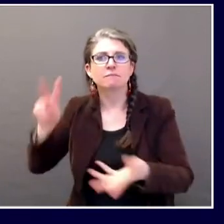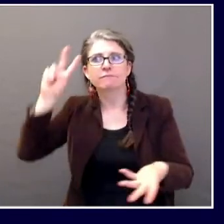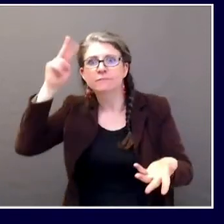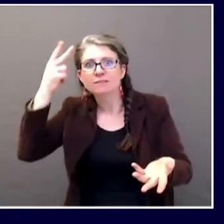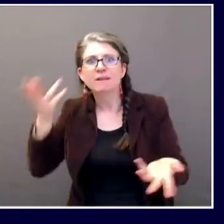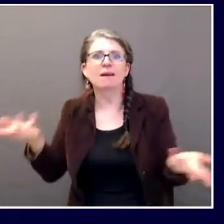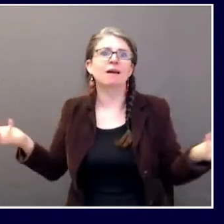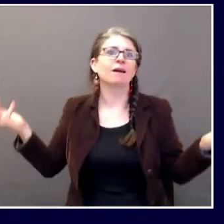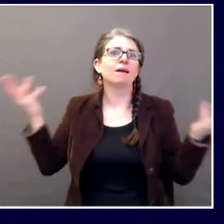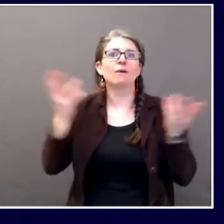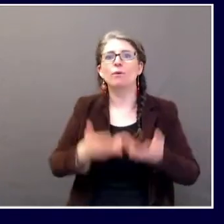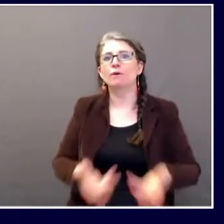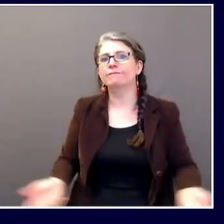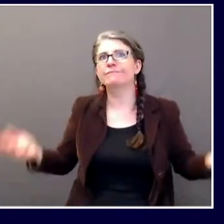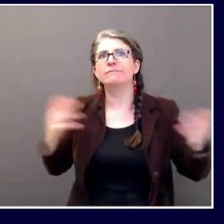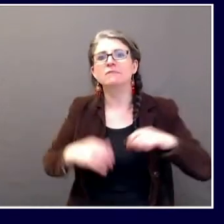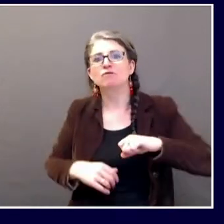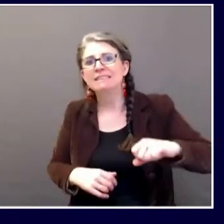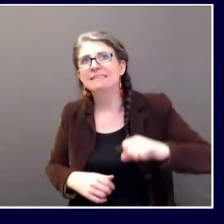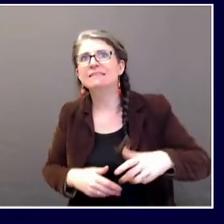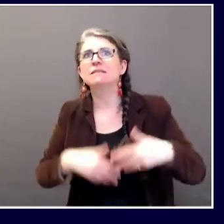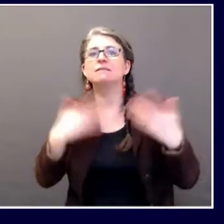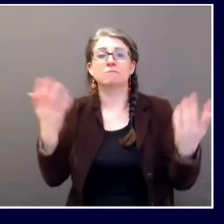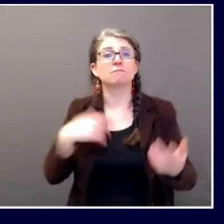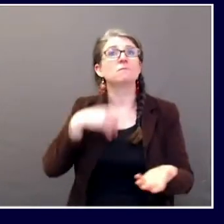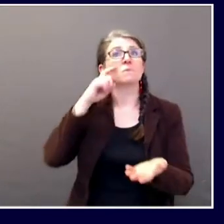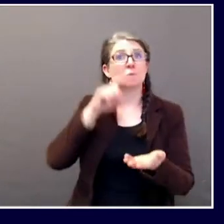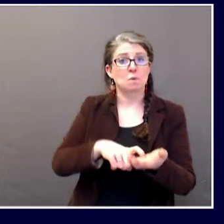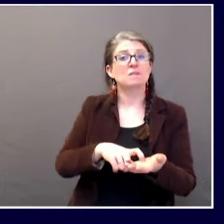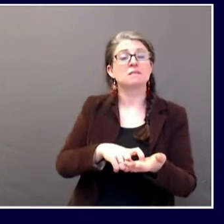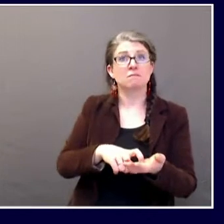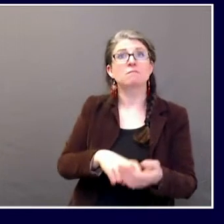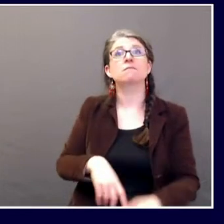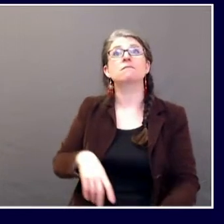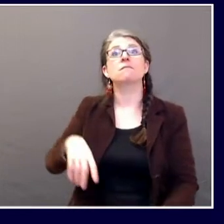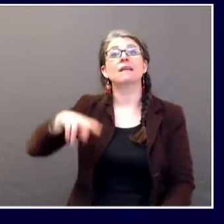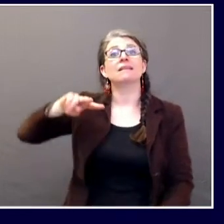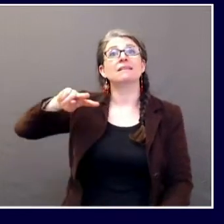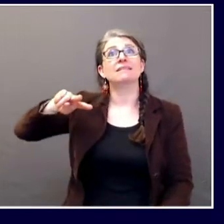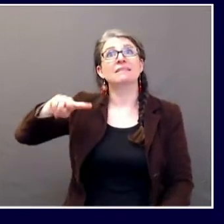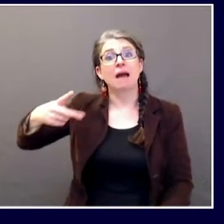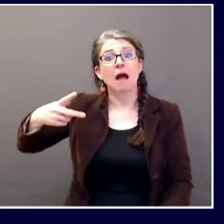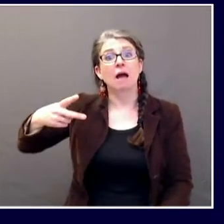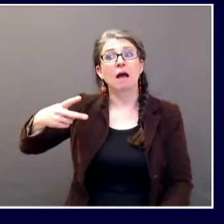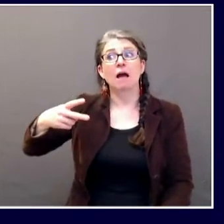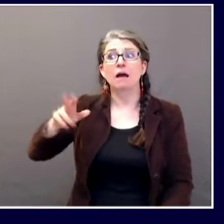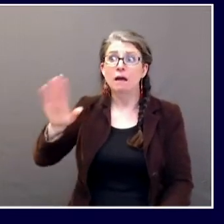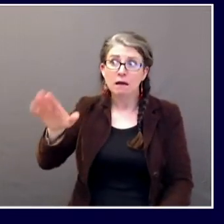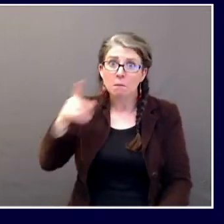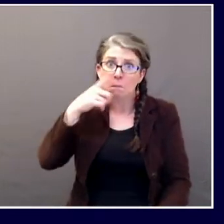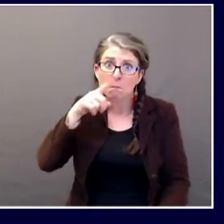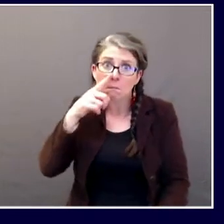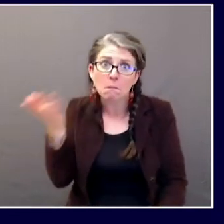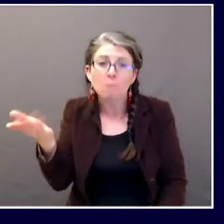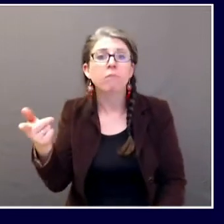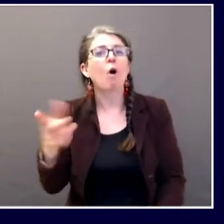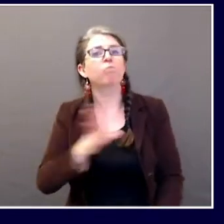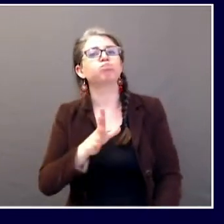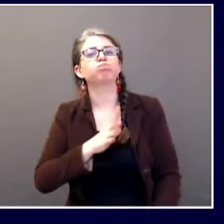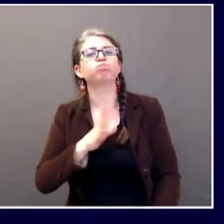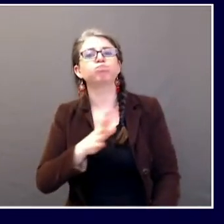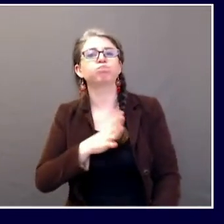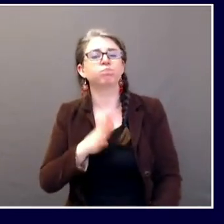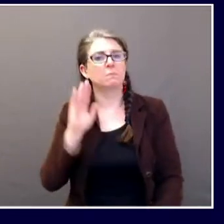second clinics the uptake rate among staff being very much higher than previously. So that's a good